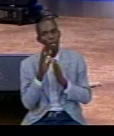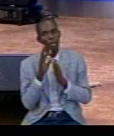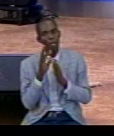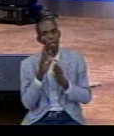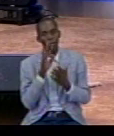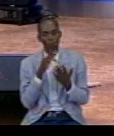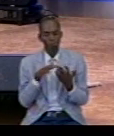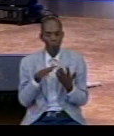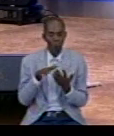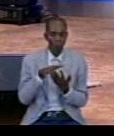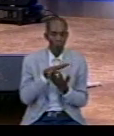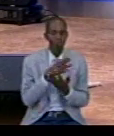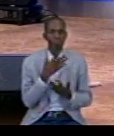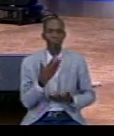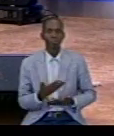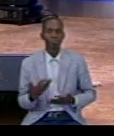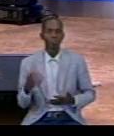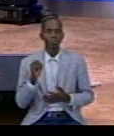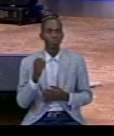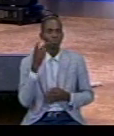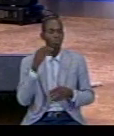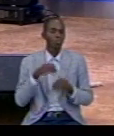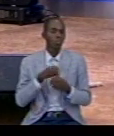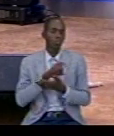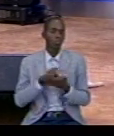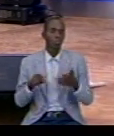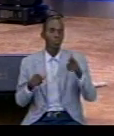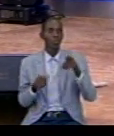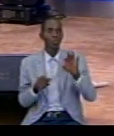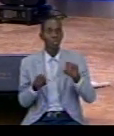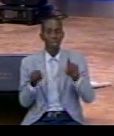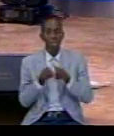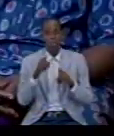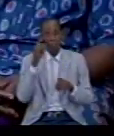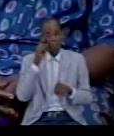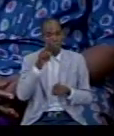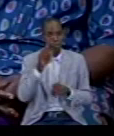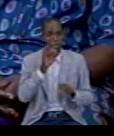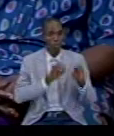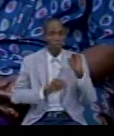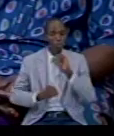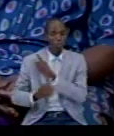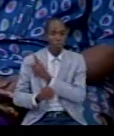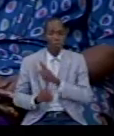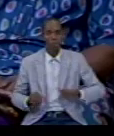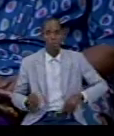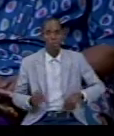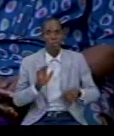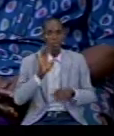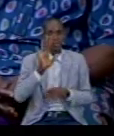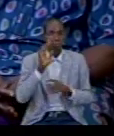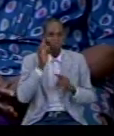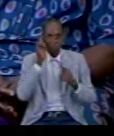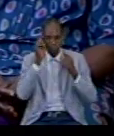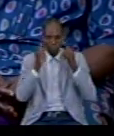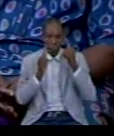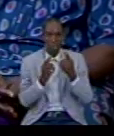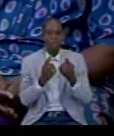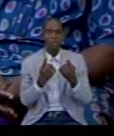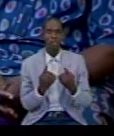Look at verse 29. In verse 29, as for thee, O king, thy thoughts